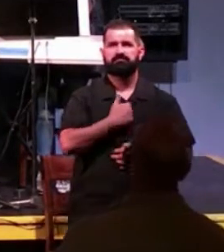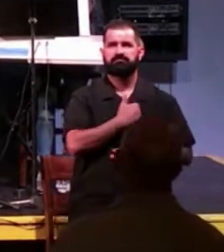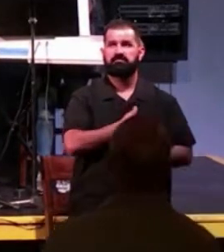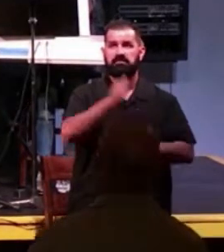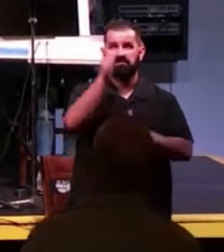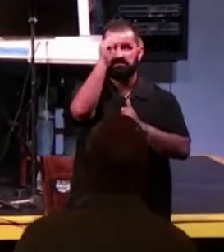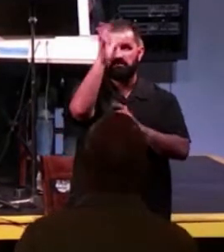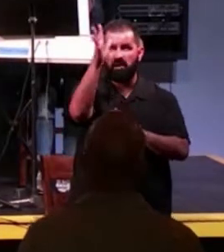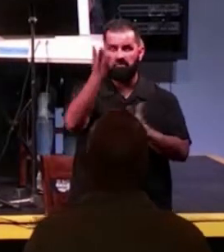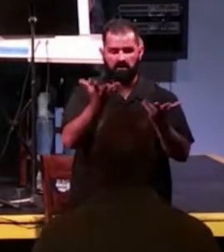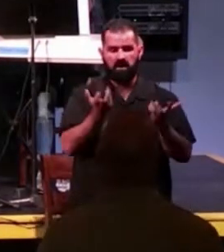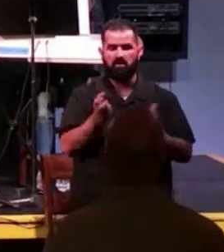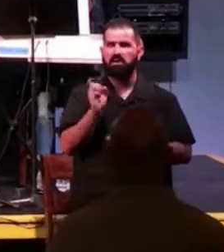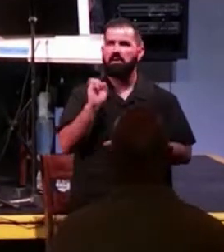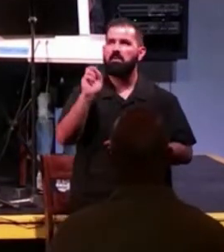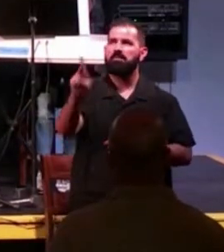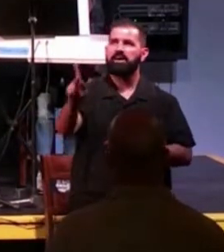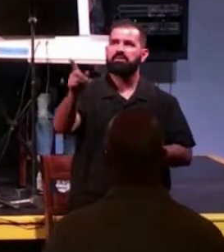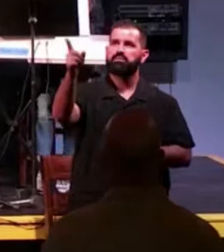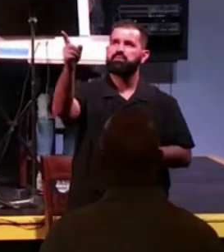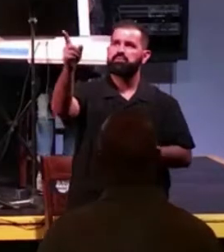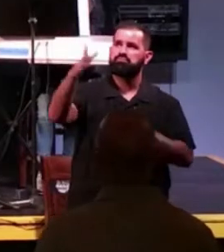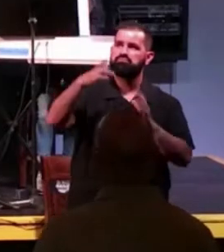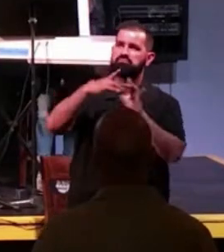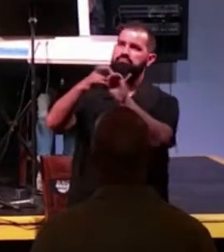Father, I want to come back to you.